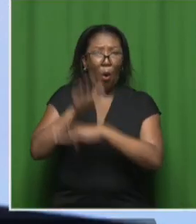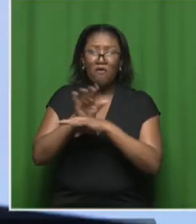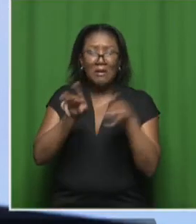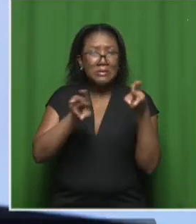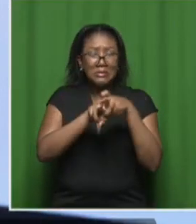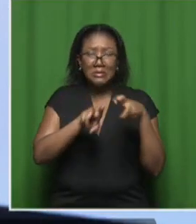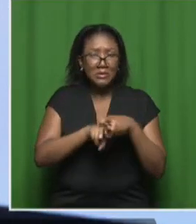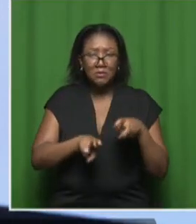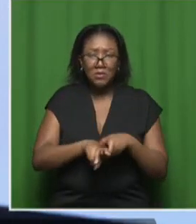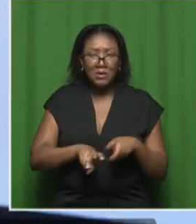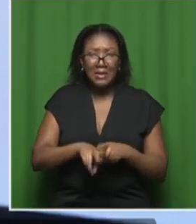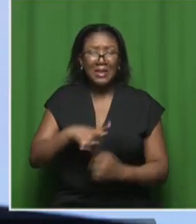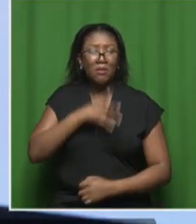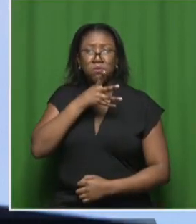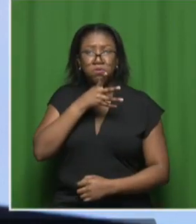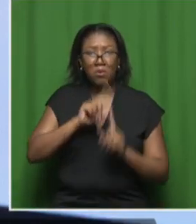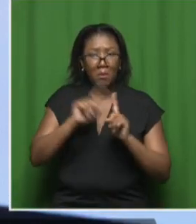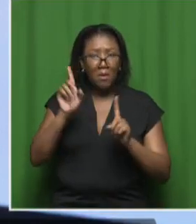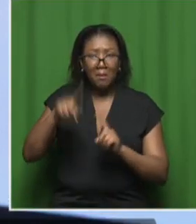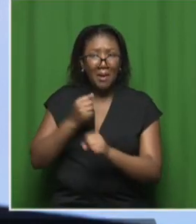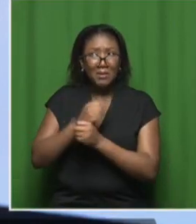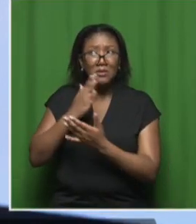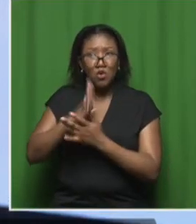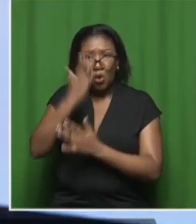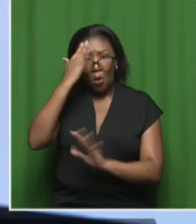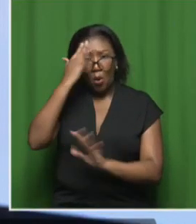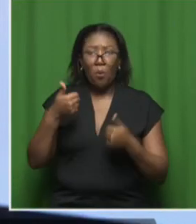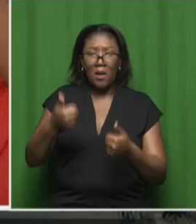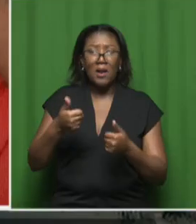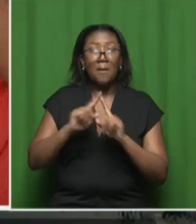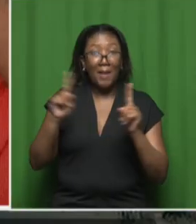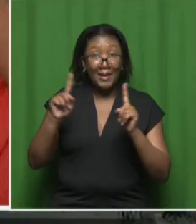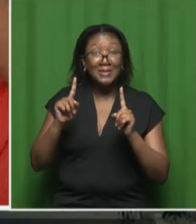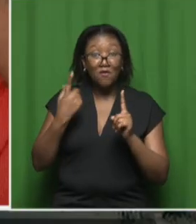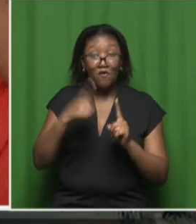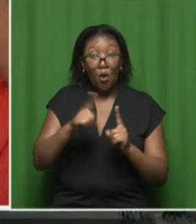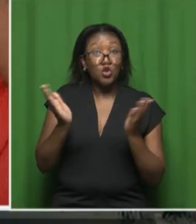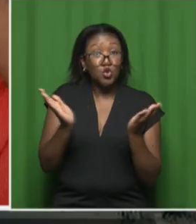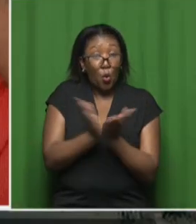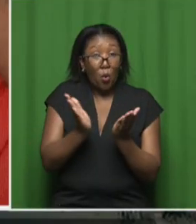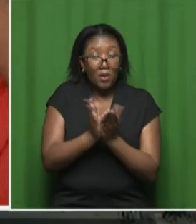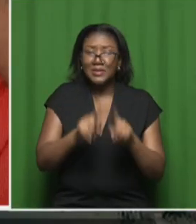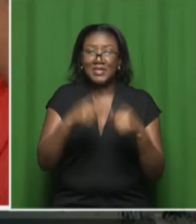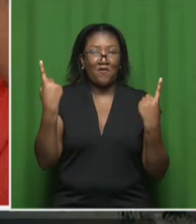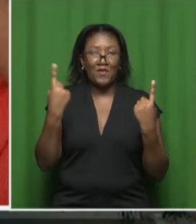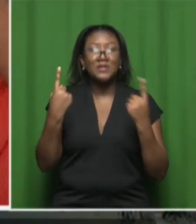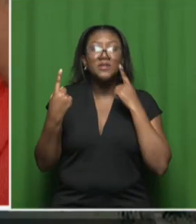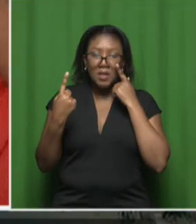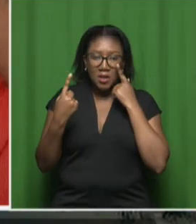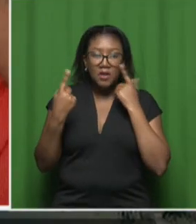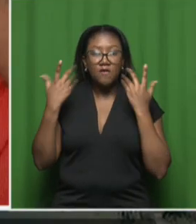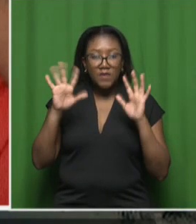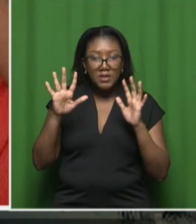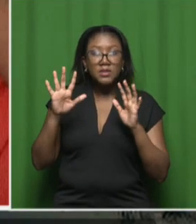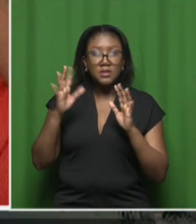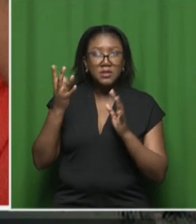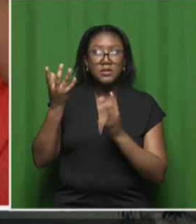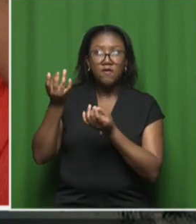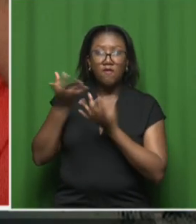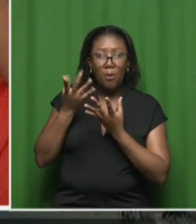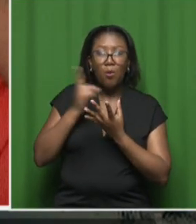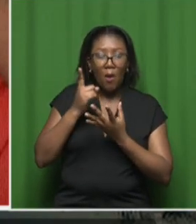regulated, for you to know when you've overloaded. Yeah, but now with scholar, like I'm saying that we were given a certain ages